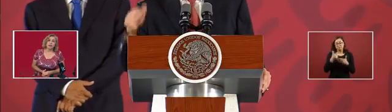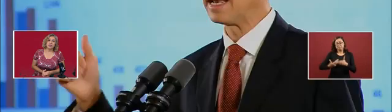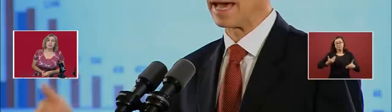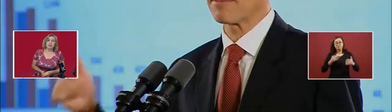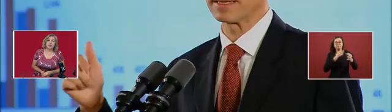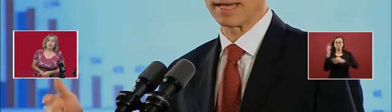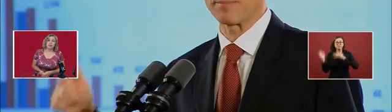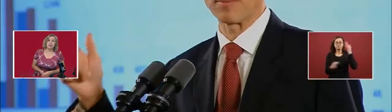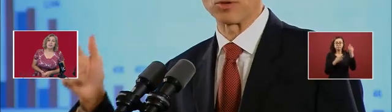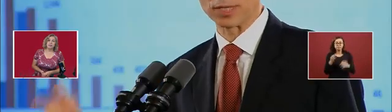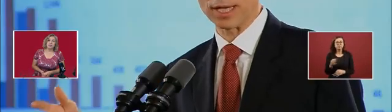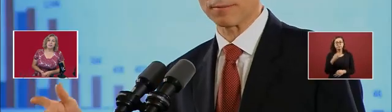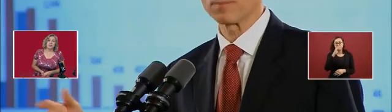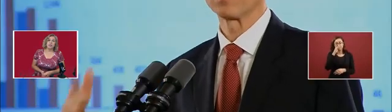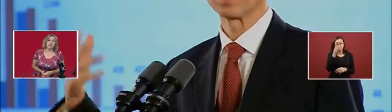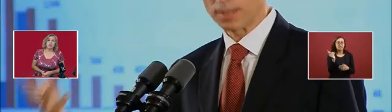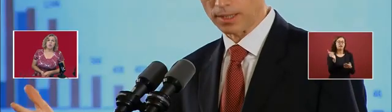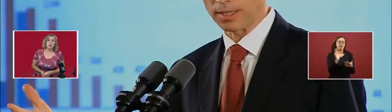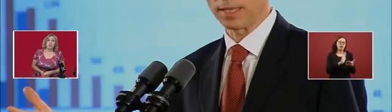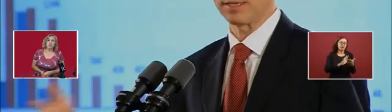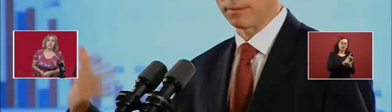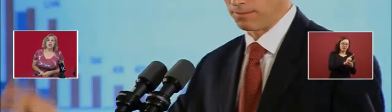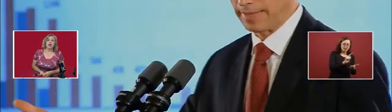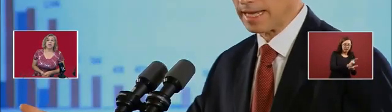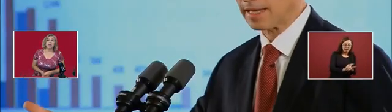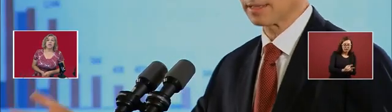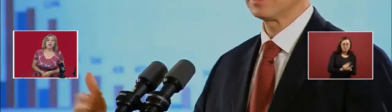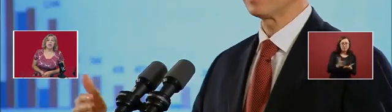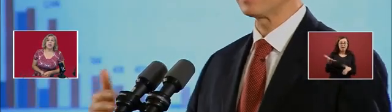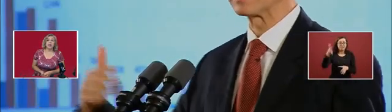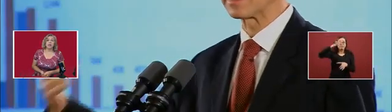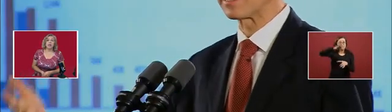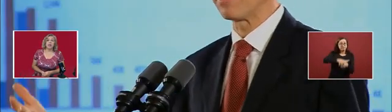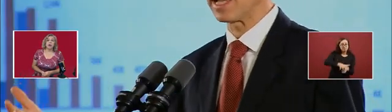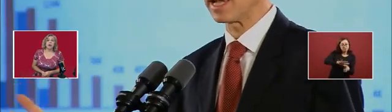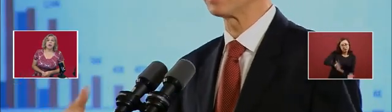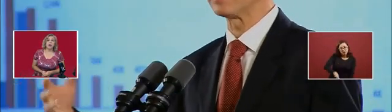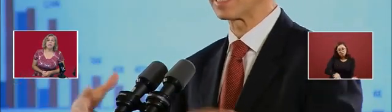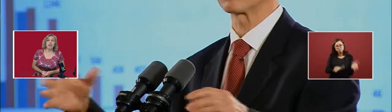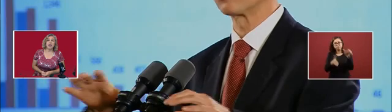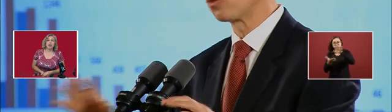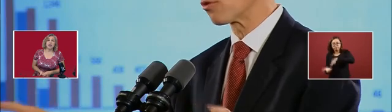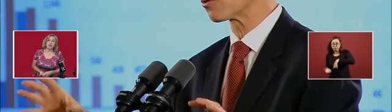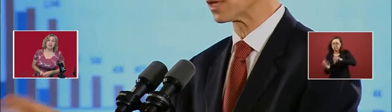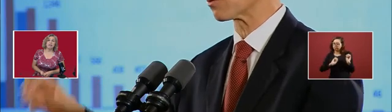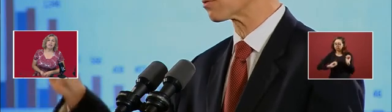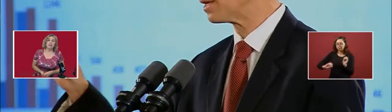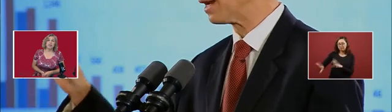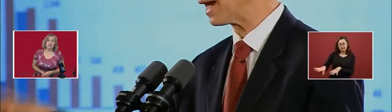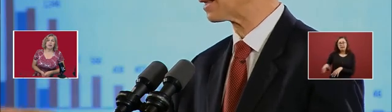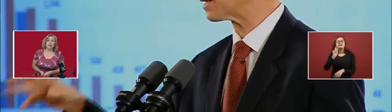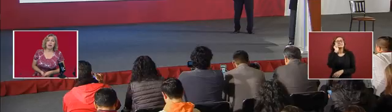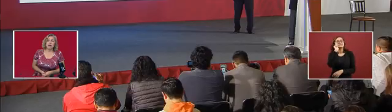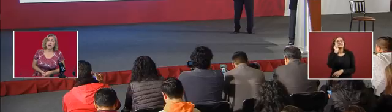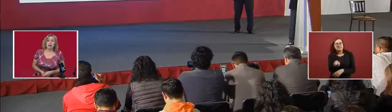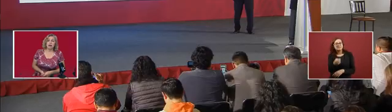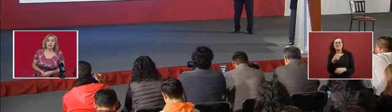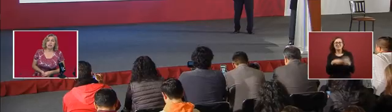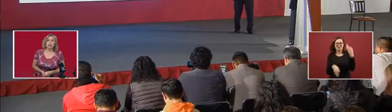females cannot lay their eggs, and then the mosquitoes come, and then there's the transmission. So the